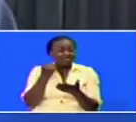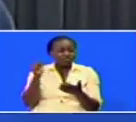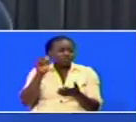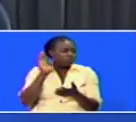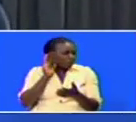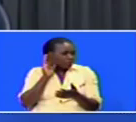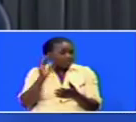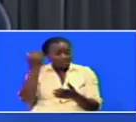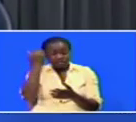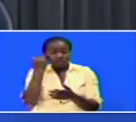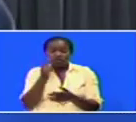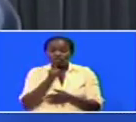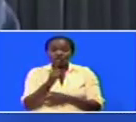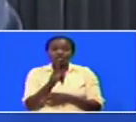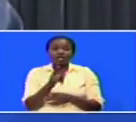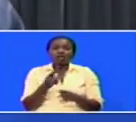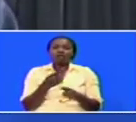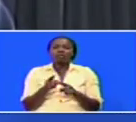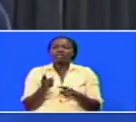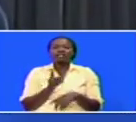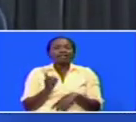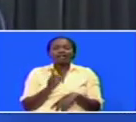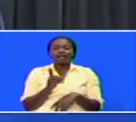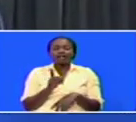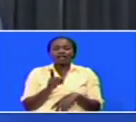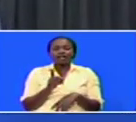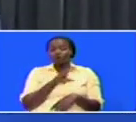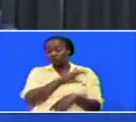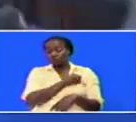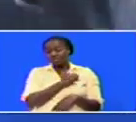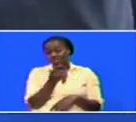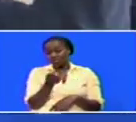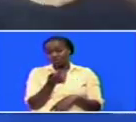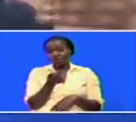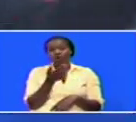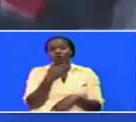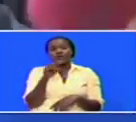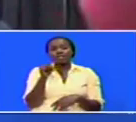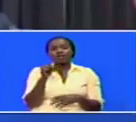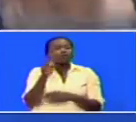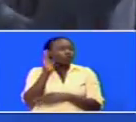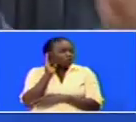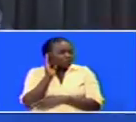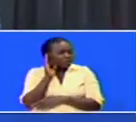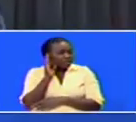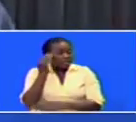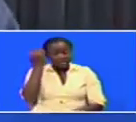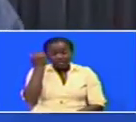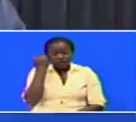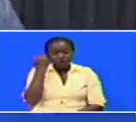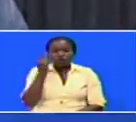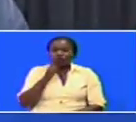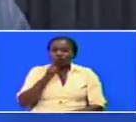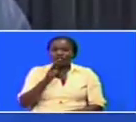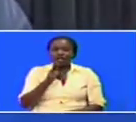directed. But we don't want to get there. We would like them to obey the court order and call off the strike. There